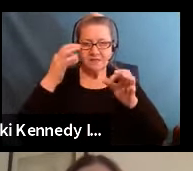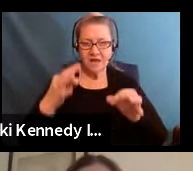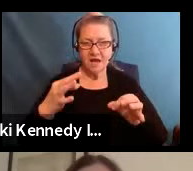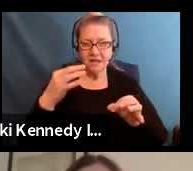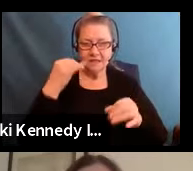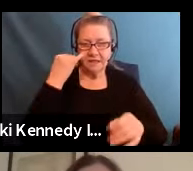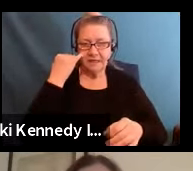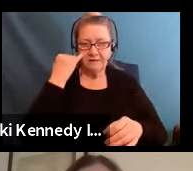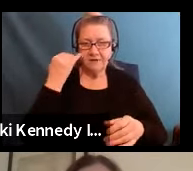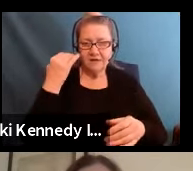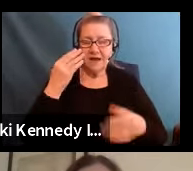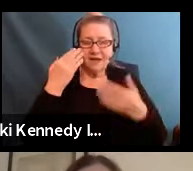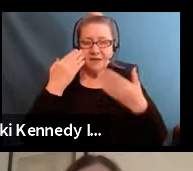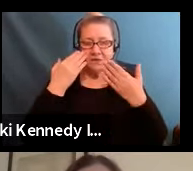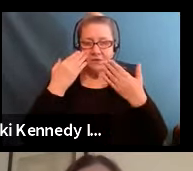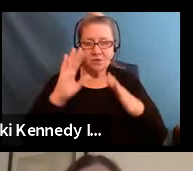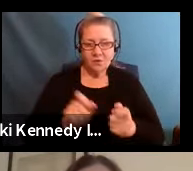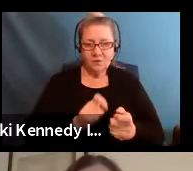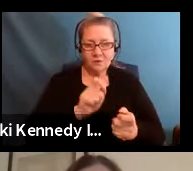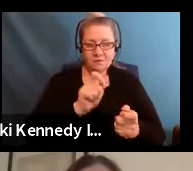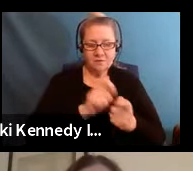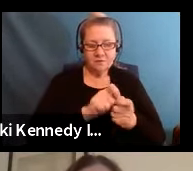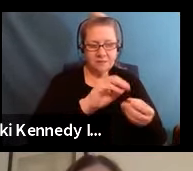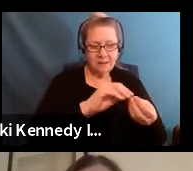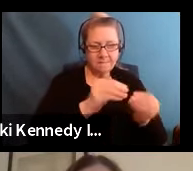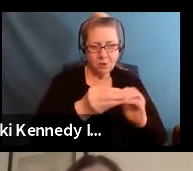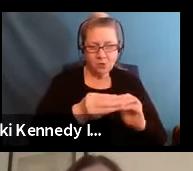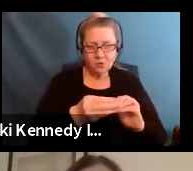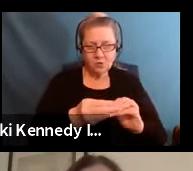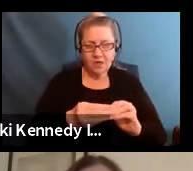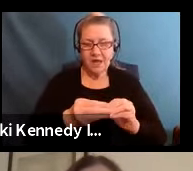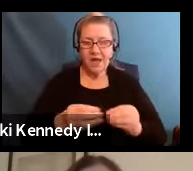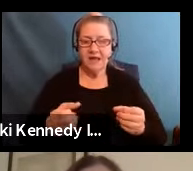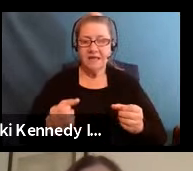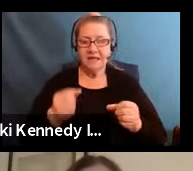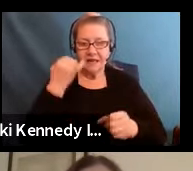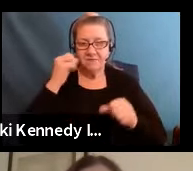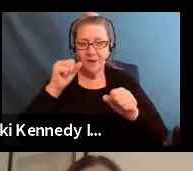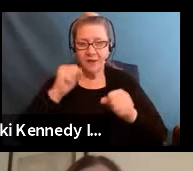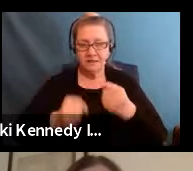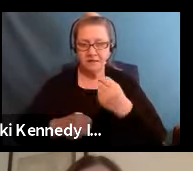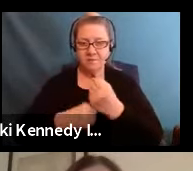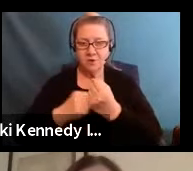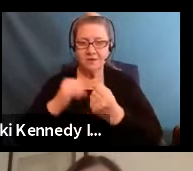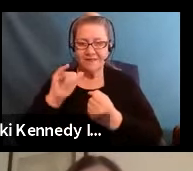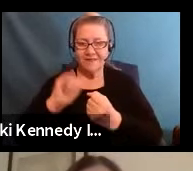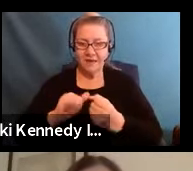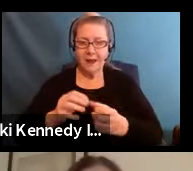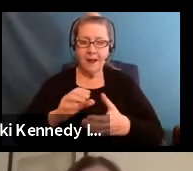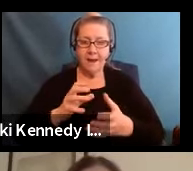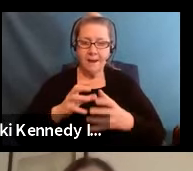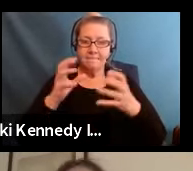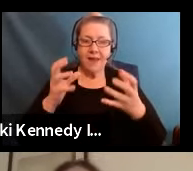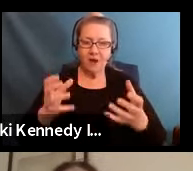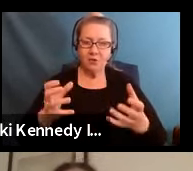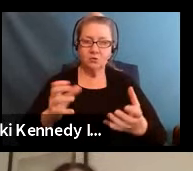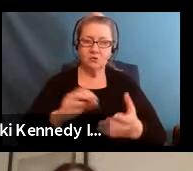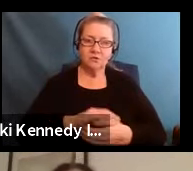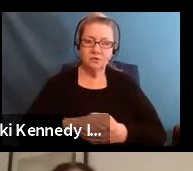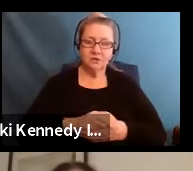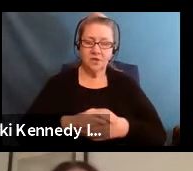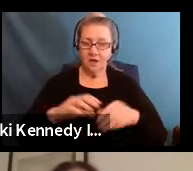the logistical operations to be able to support that increased amount, or what we expect the